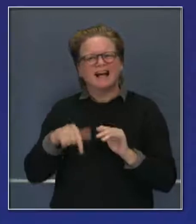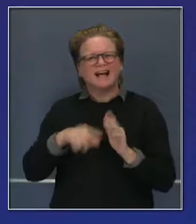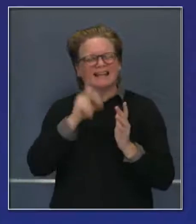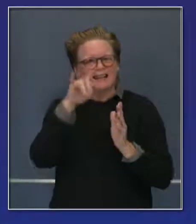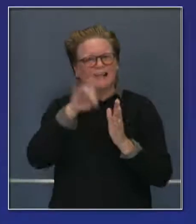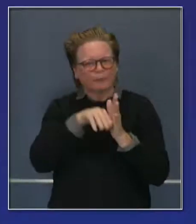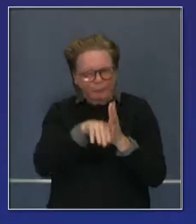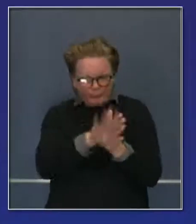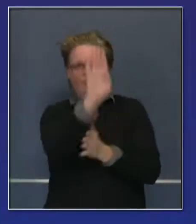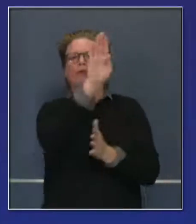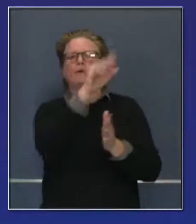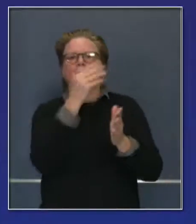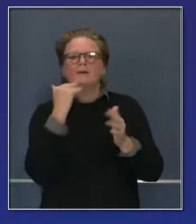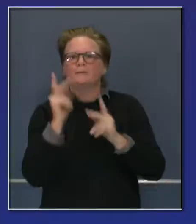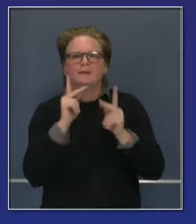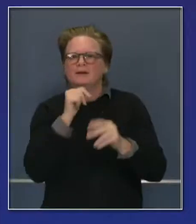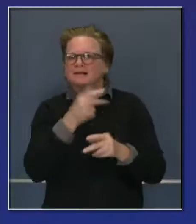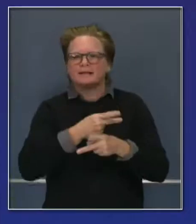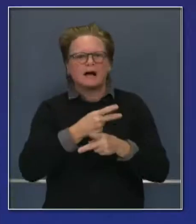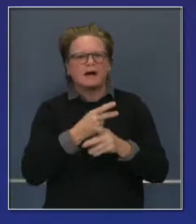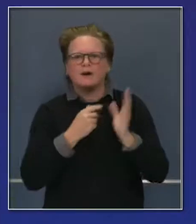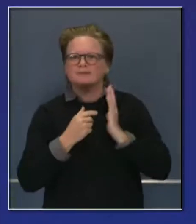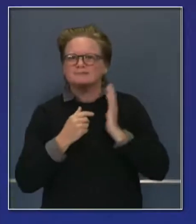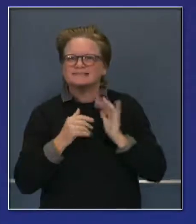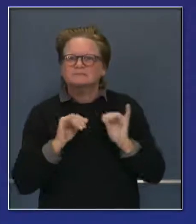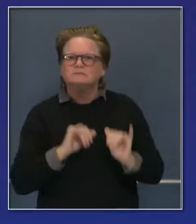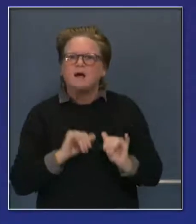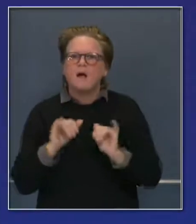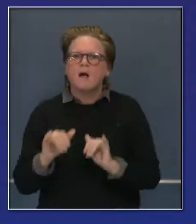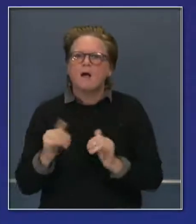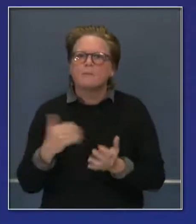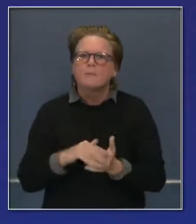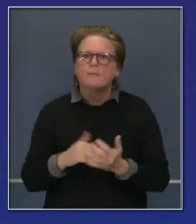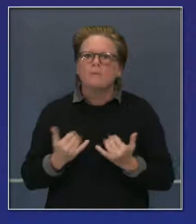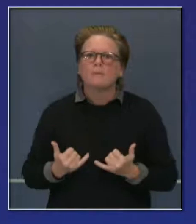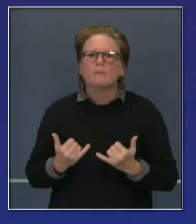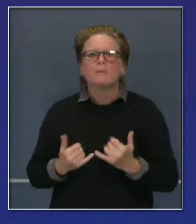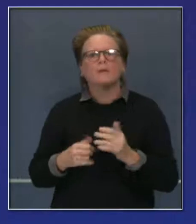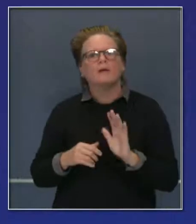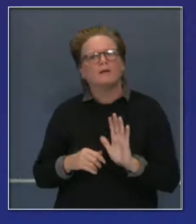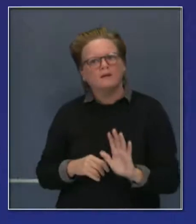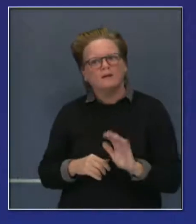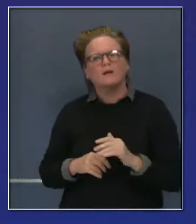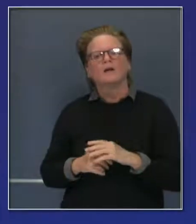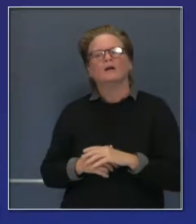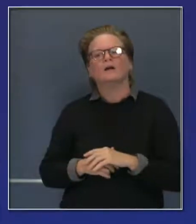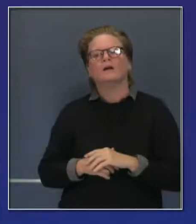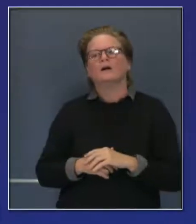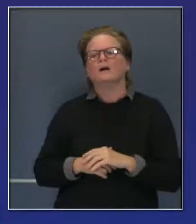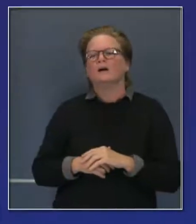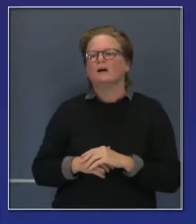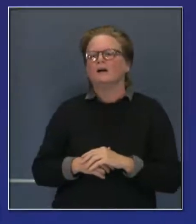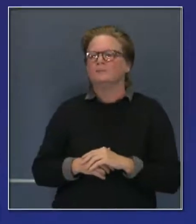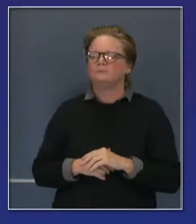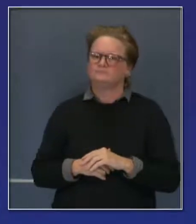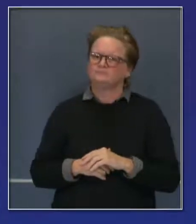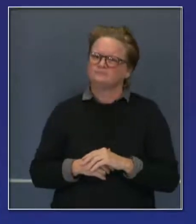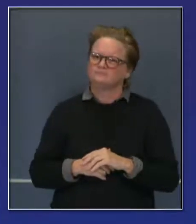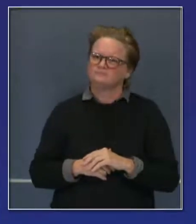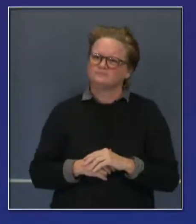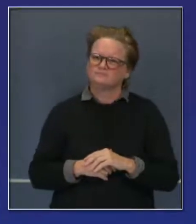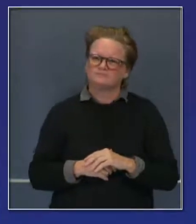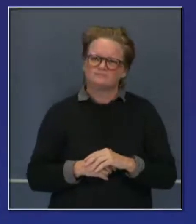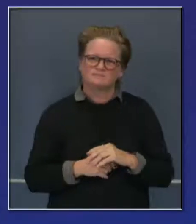spike into 19. If this virus follows similar trends,